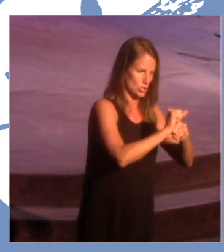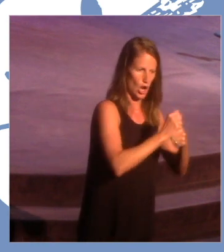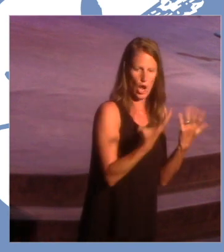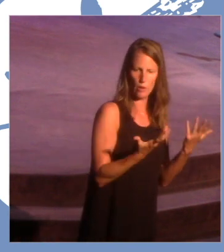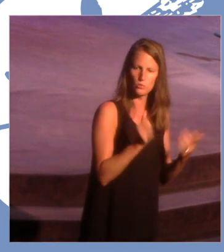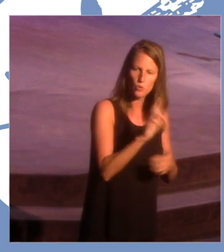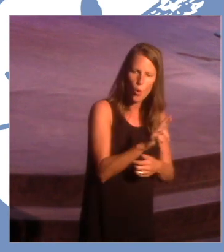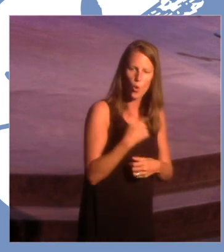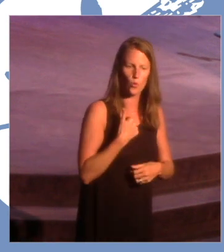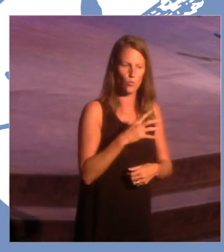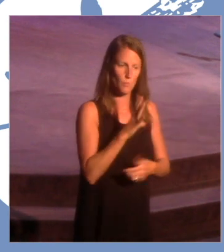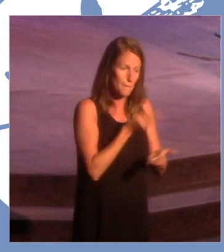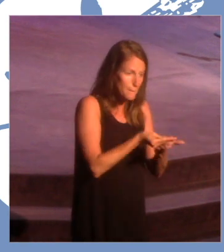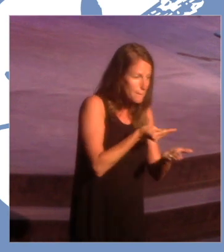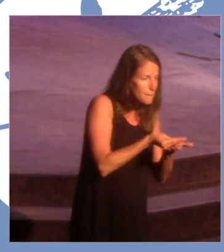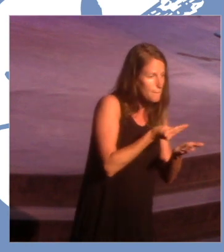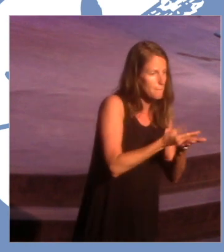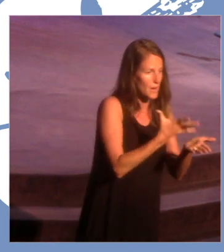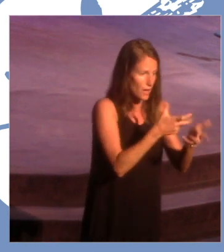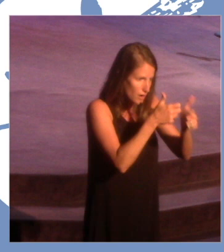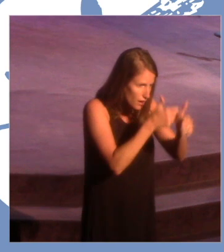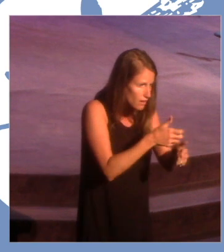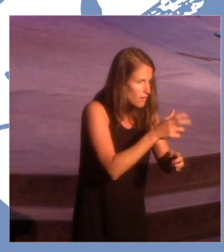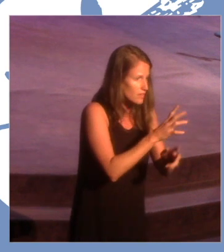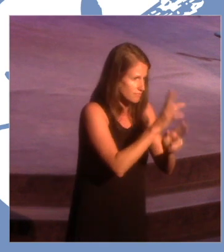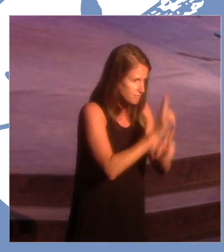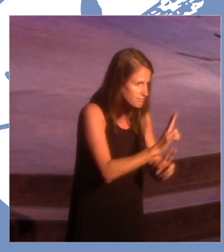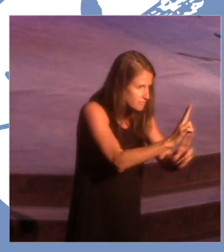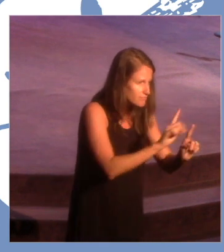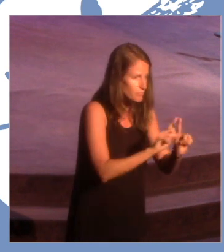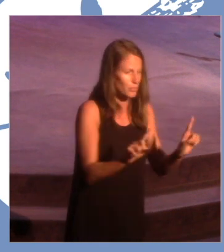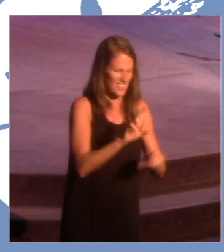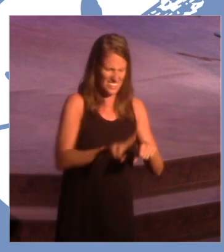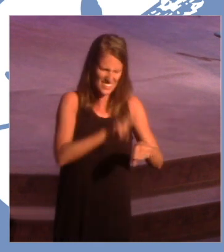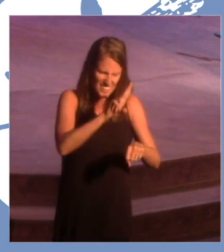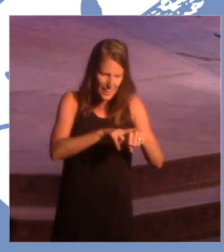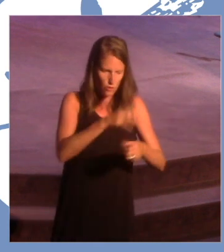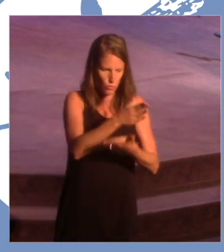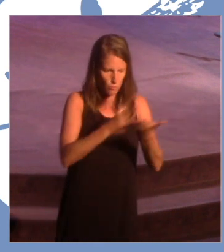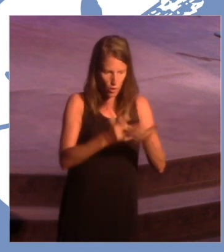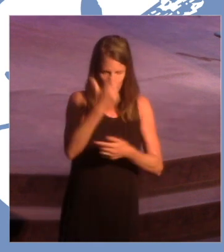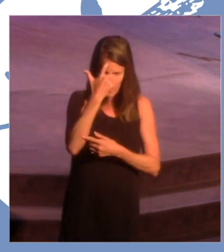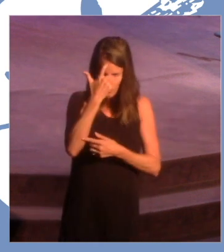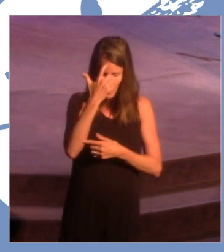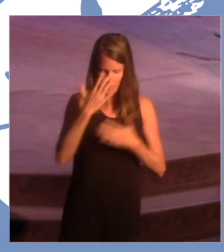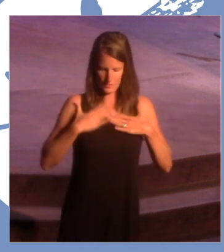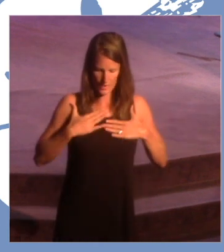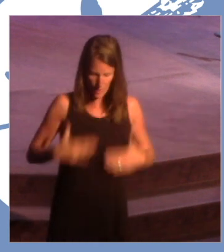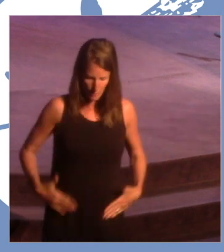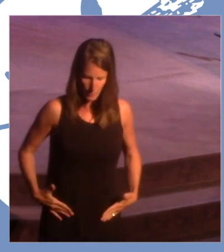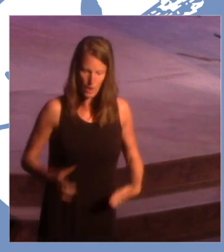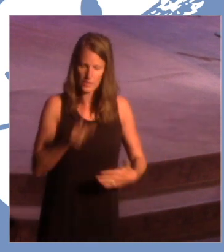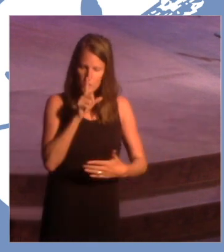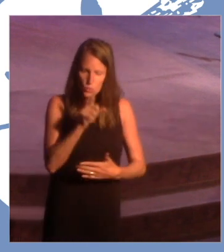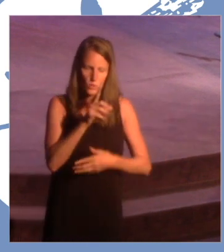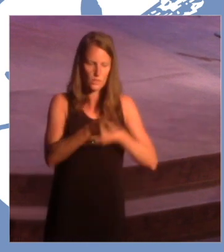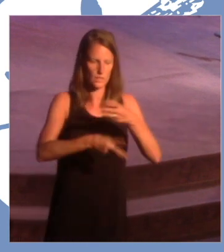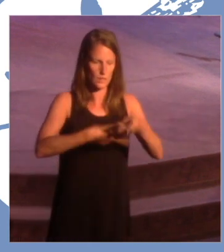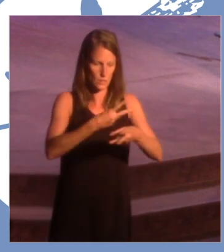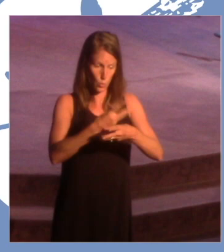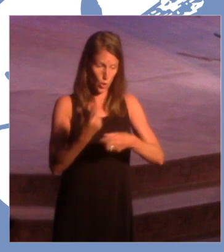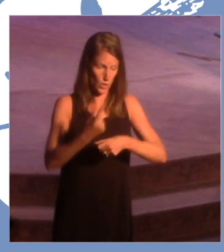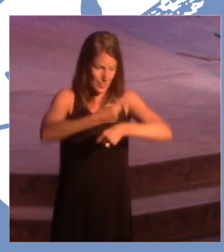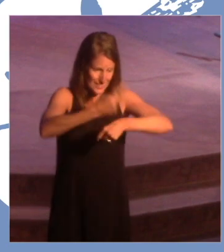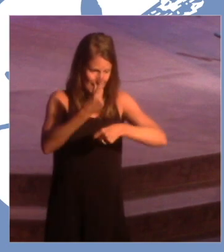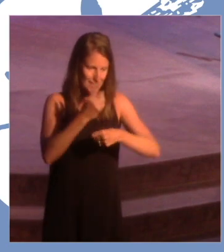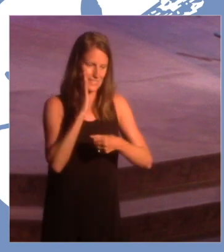simple idle talk or ungoverned thoughts. But the natural course of our minds, our bodies, our world, and our days leads